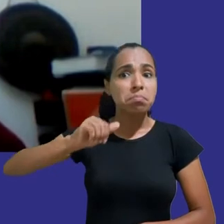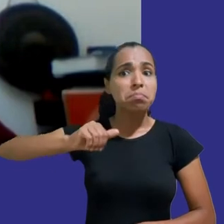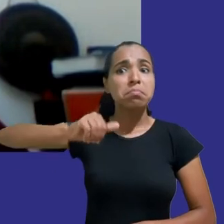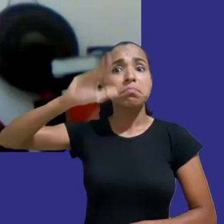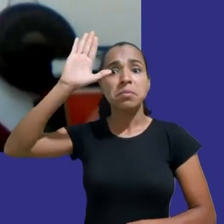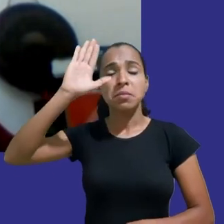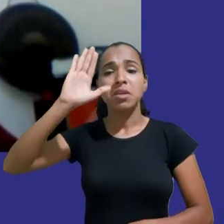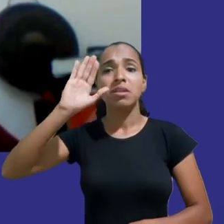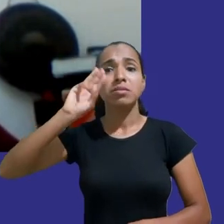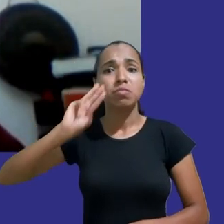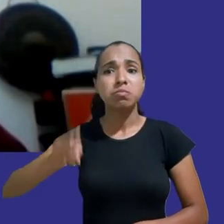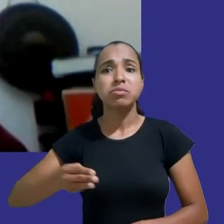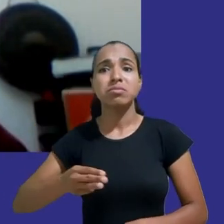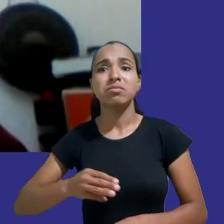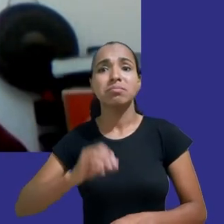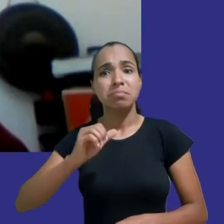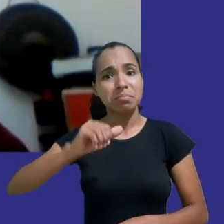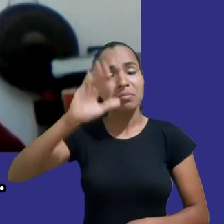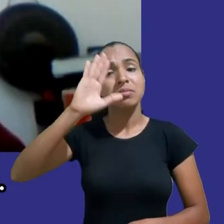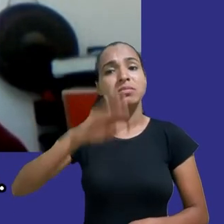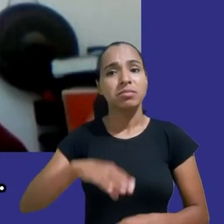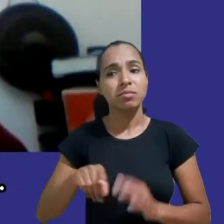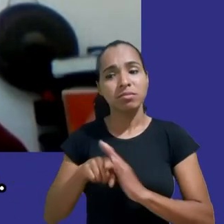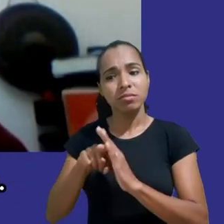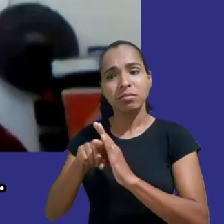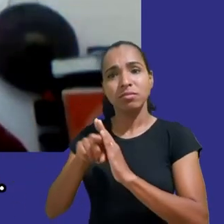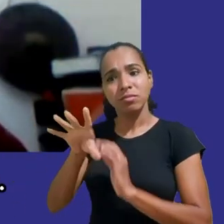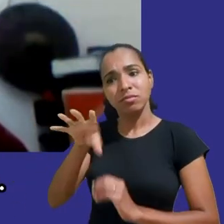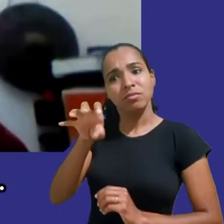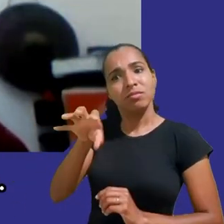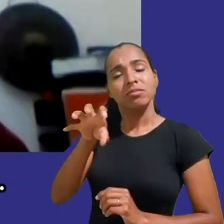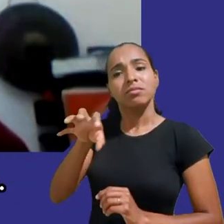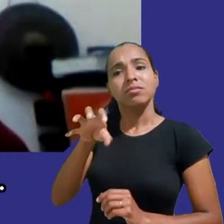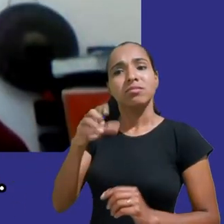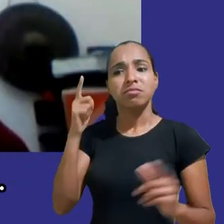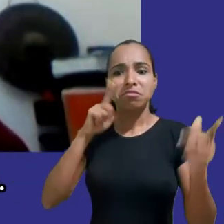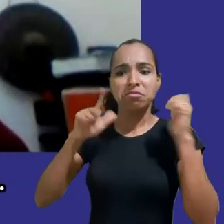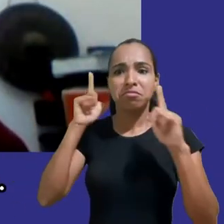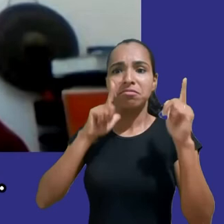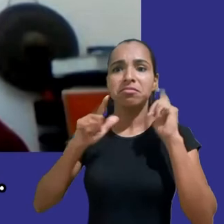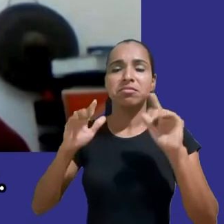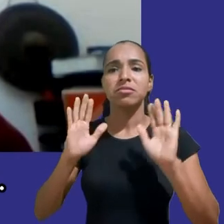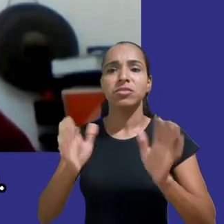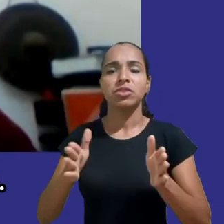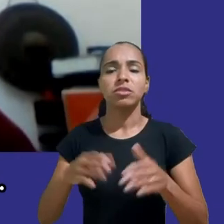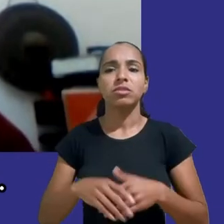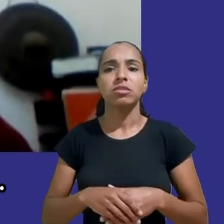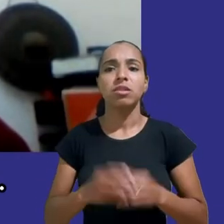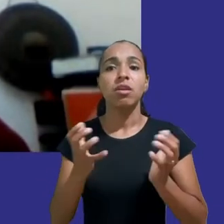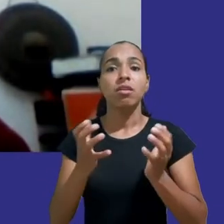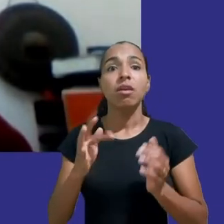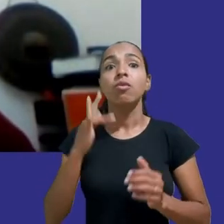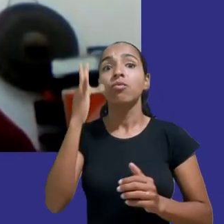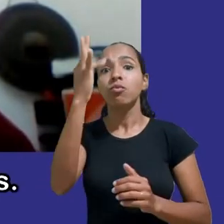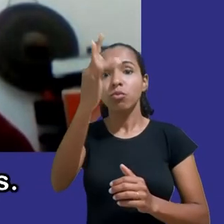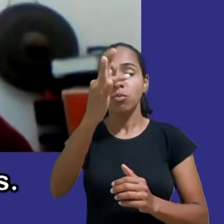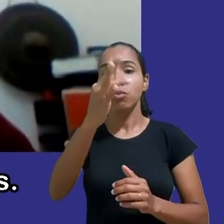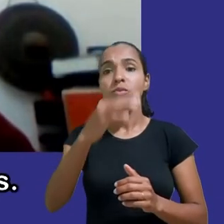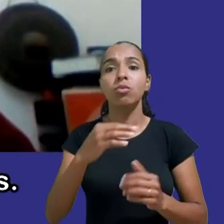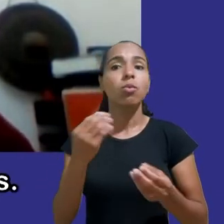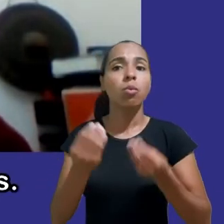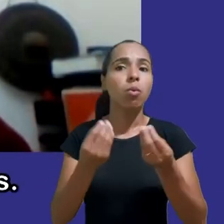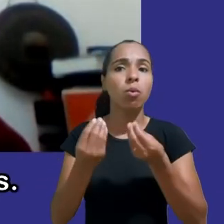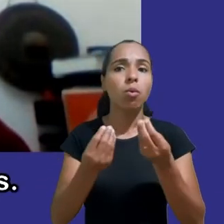I'm certainly hoping that we will live in a future where a child's data history resembles much more like my own so